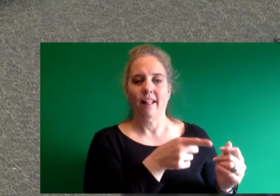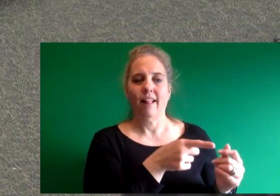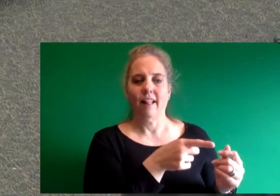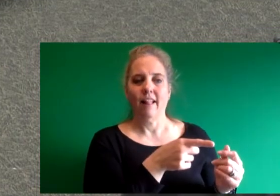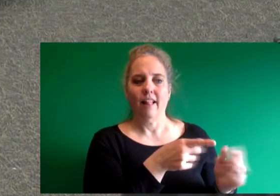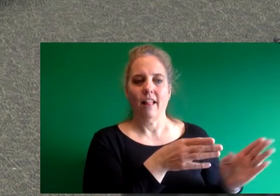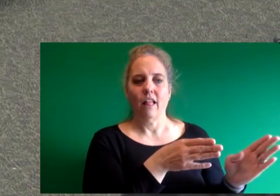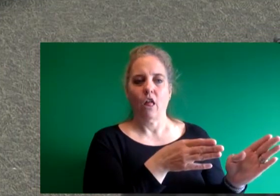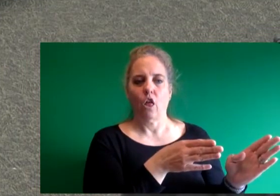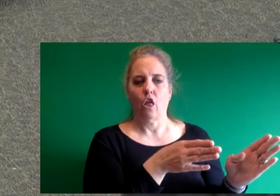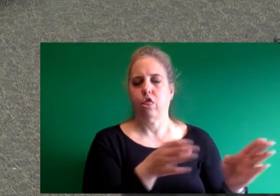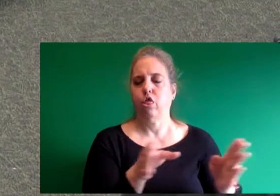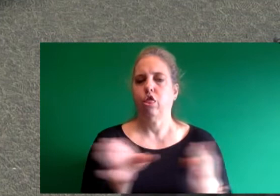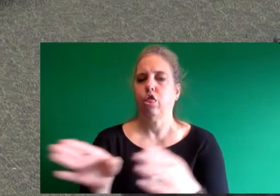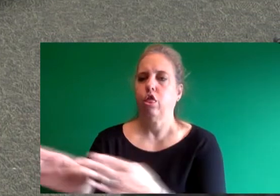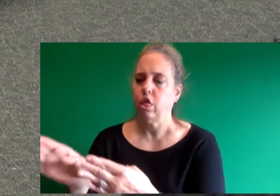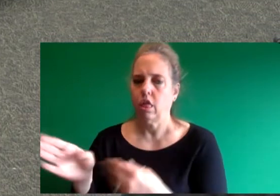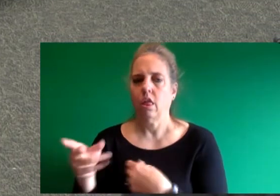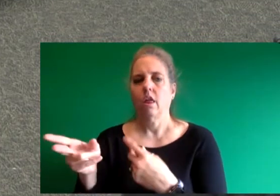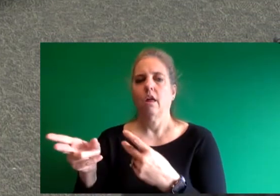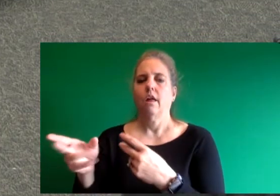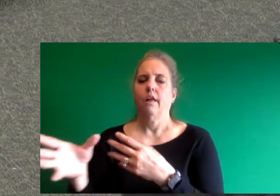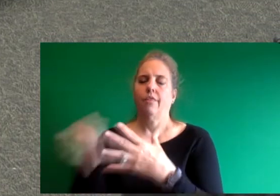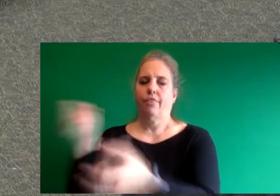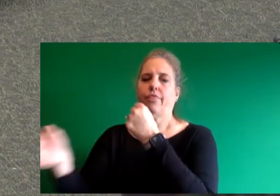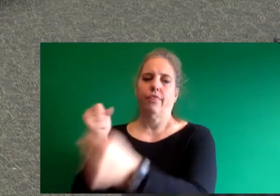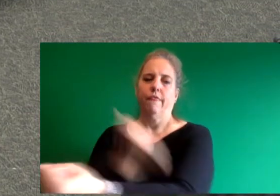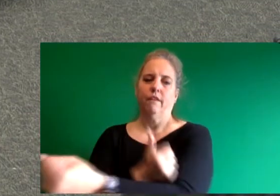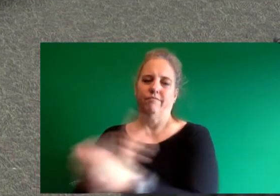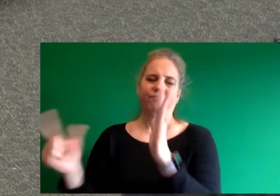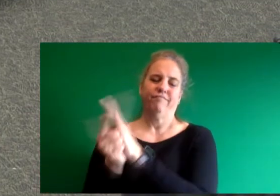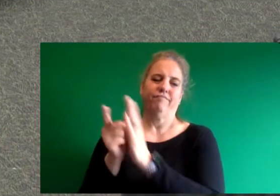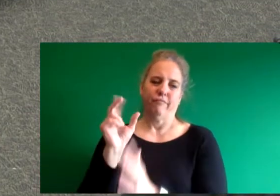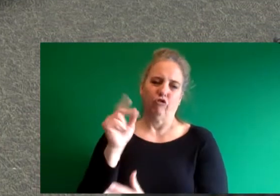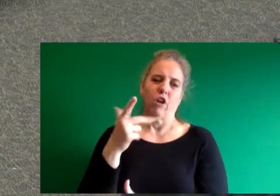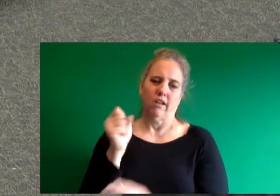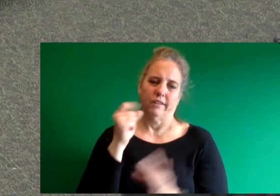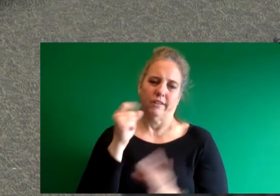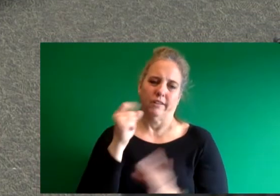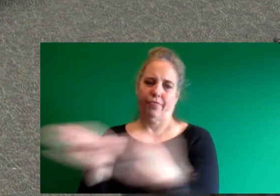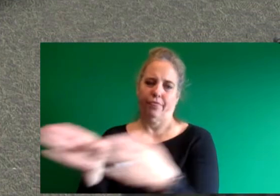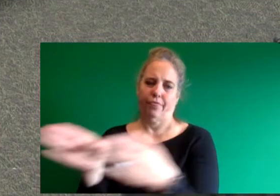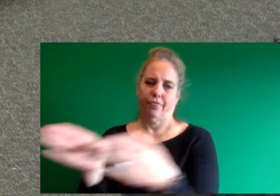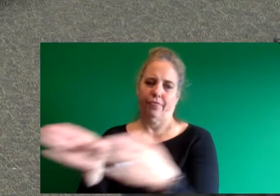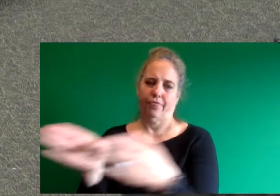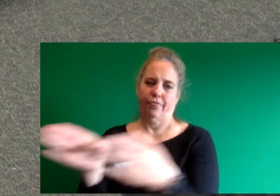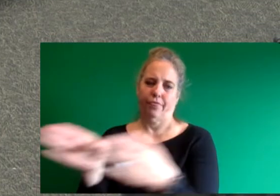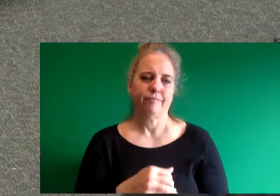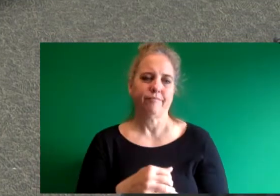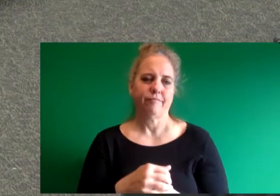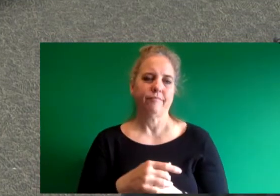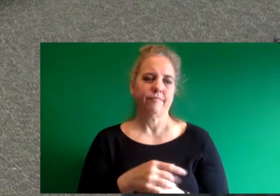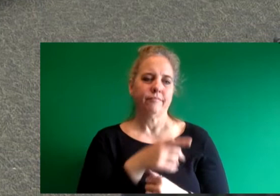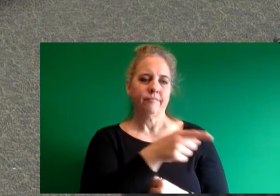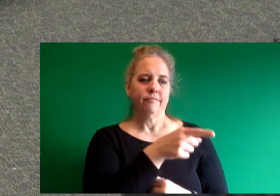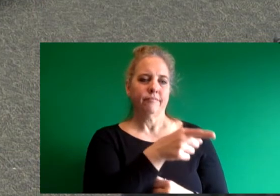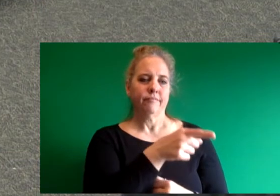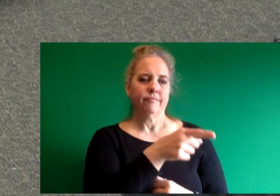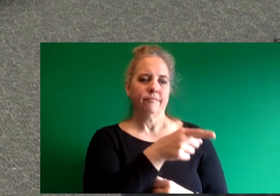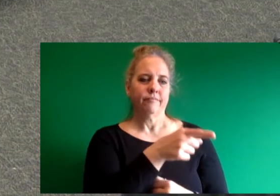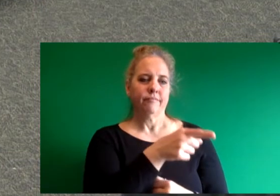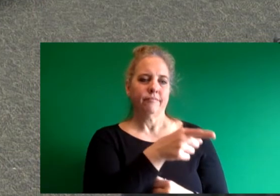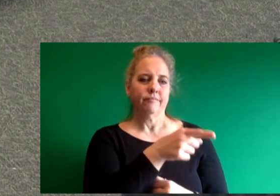have those initial users, which is really where we're talking about with many of our youth. We see our youth starting to engage in substance use as